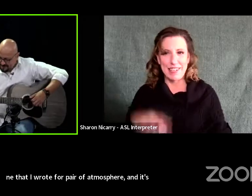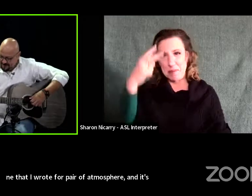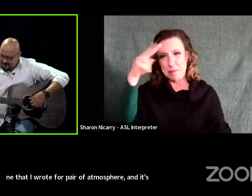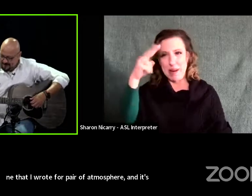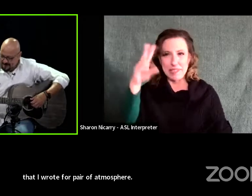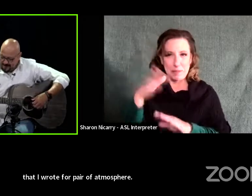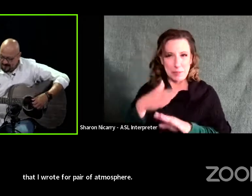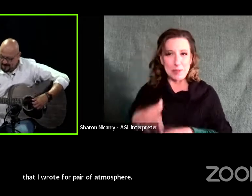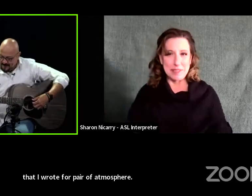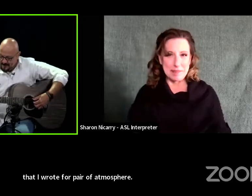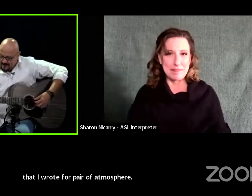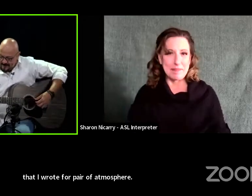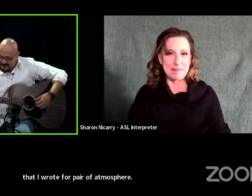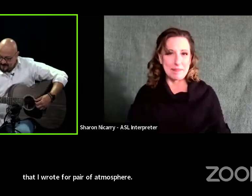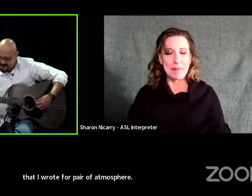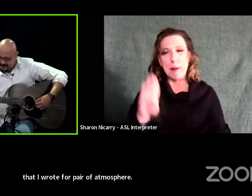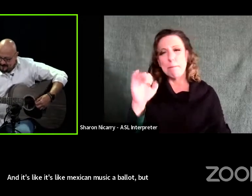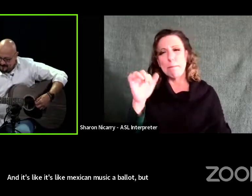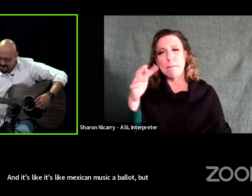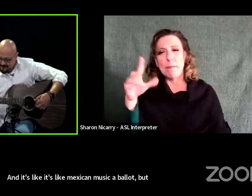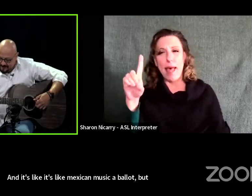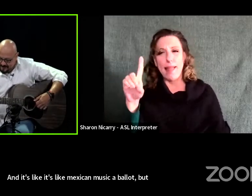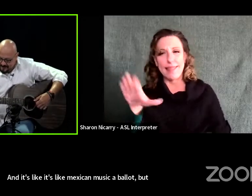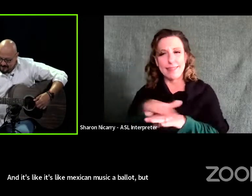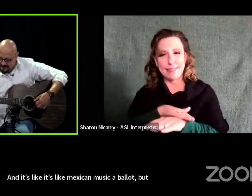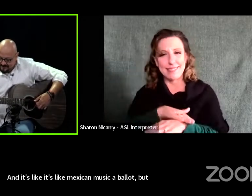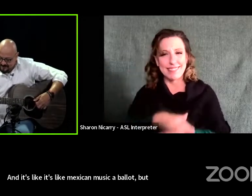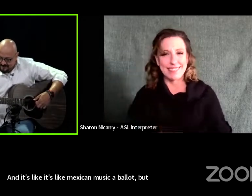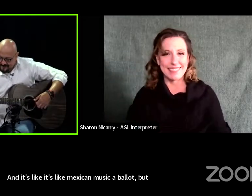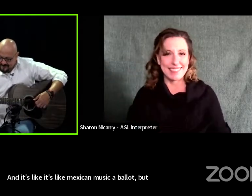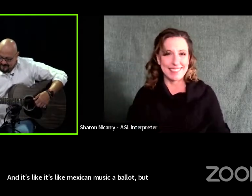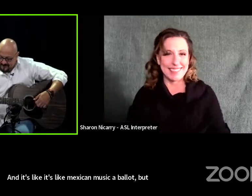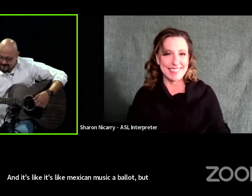music, a ballad, but it's